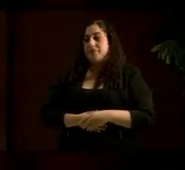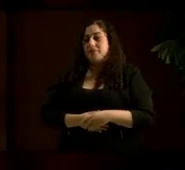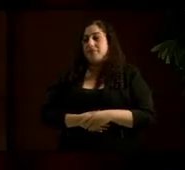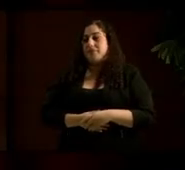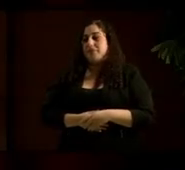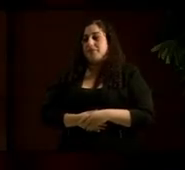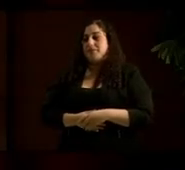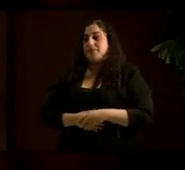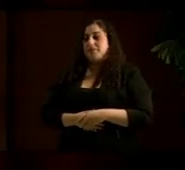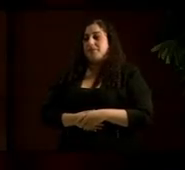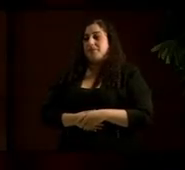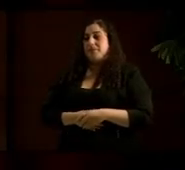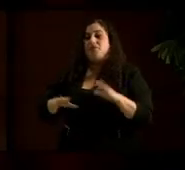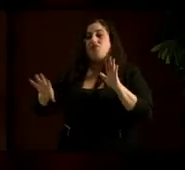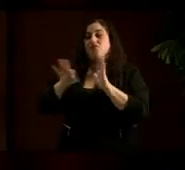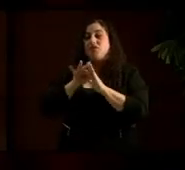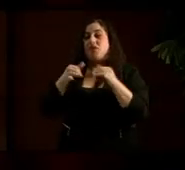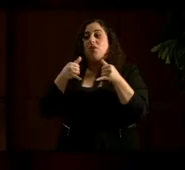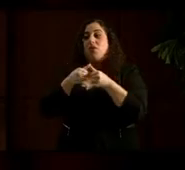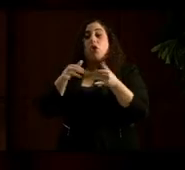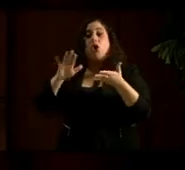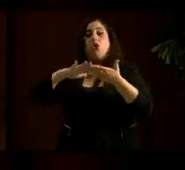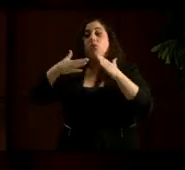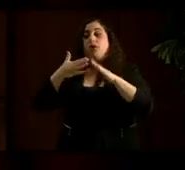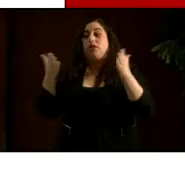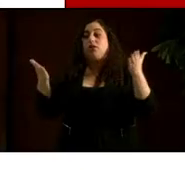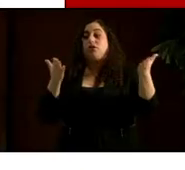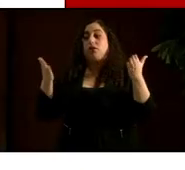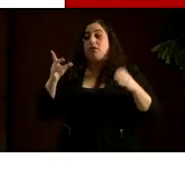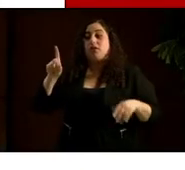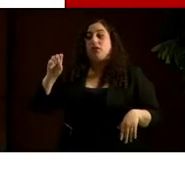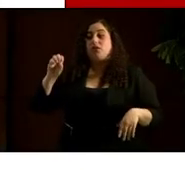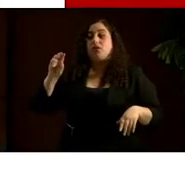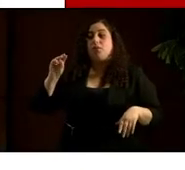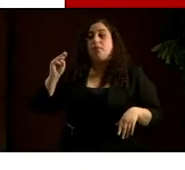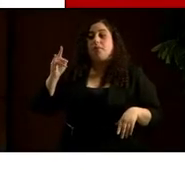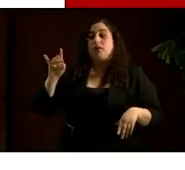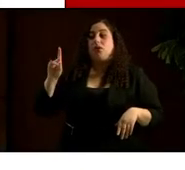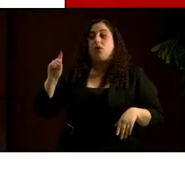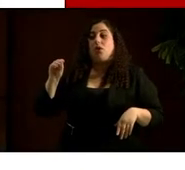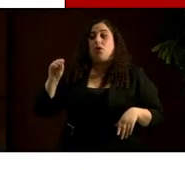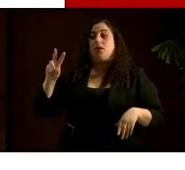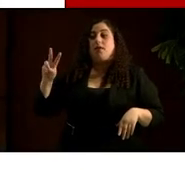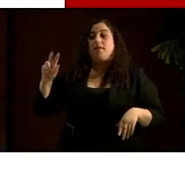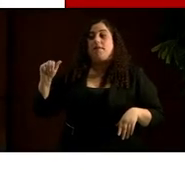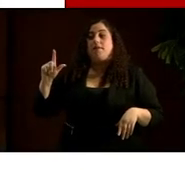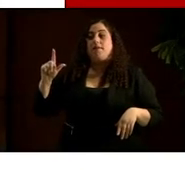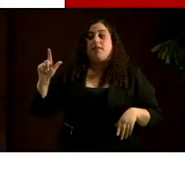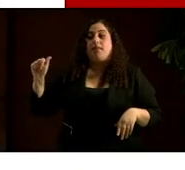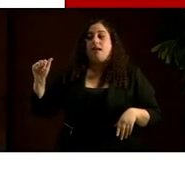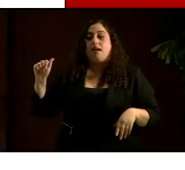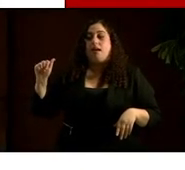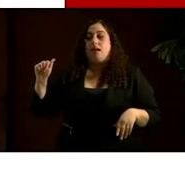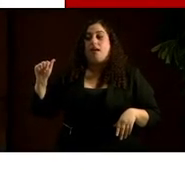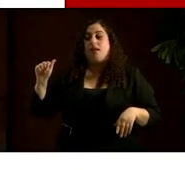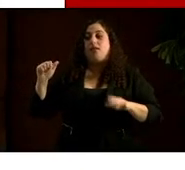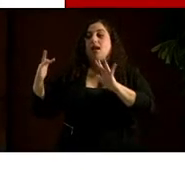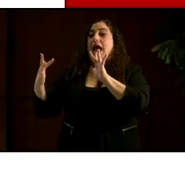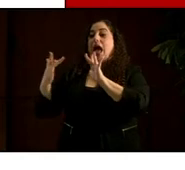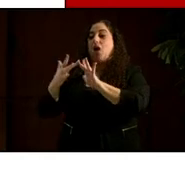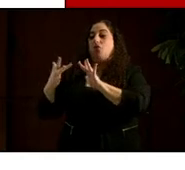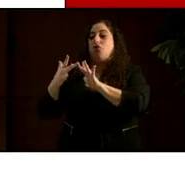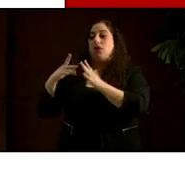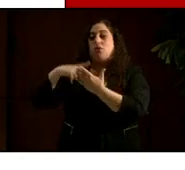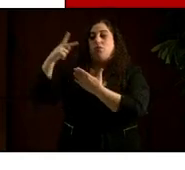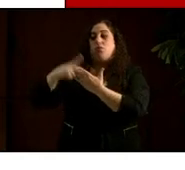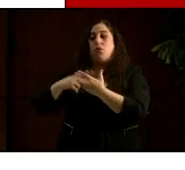Our honoree for community service is Domenico Villa, an outreach specialist in the Office of Educational Outreach Programs and Ethnic Affairs.